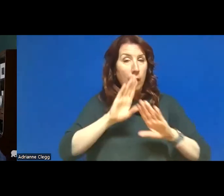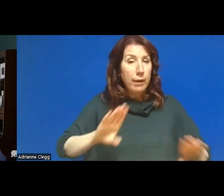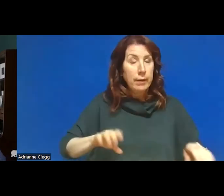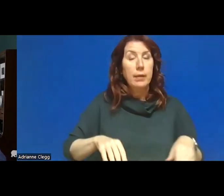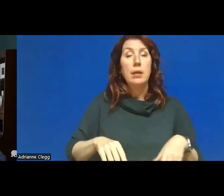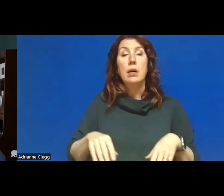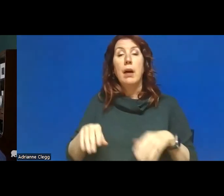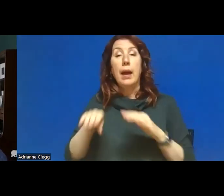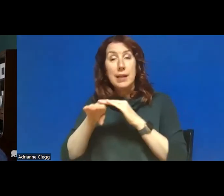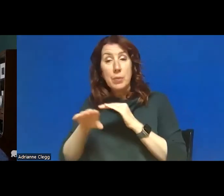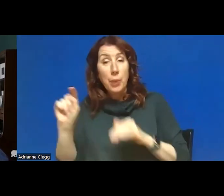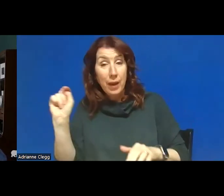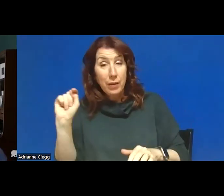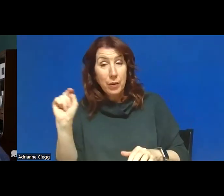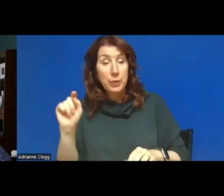what?